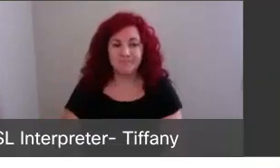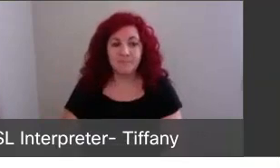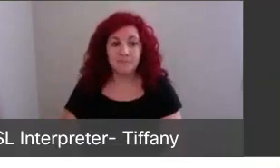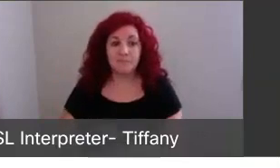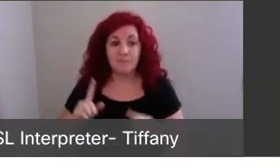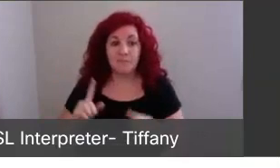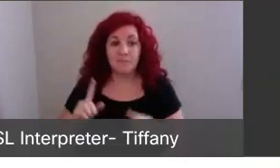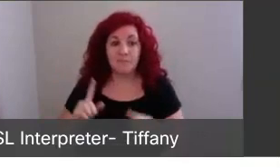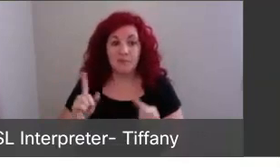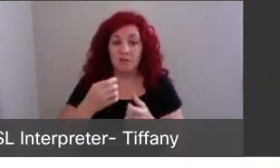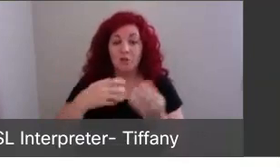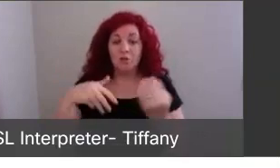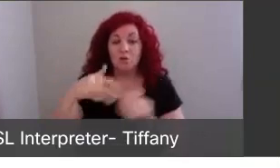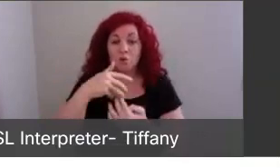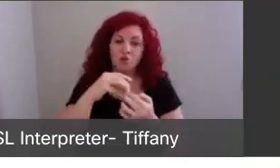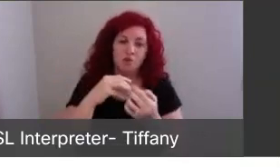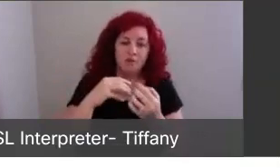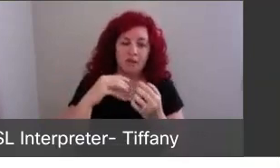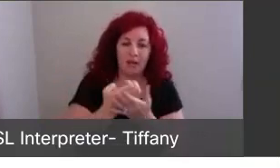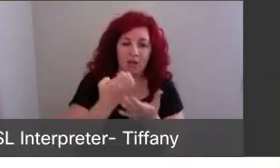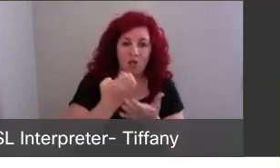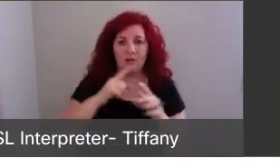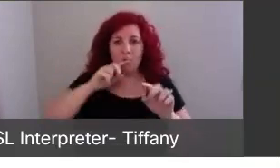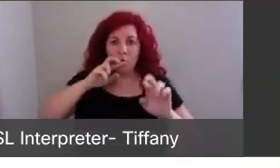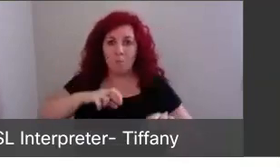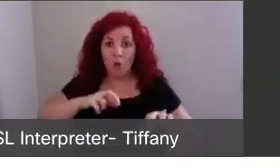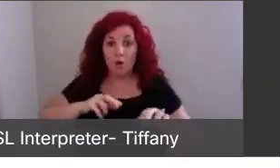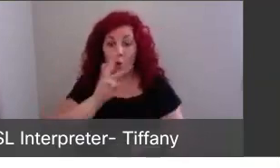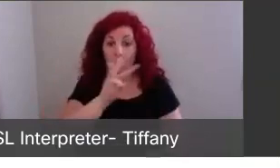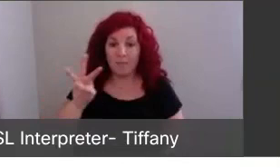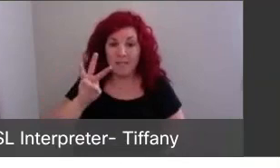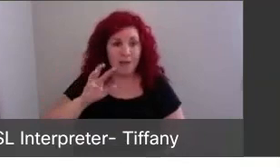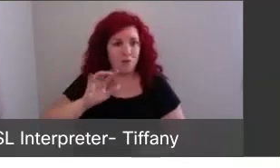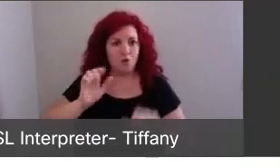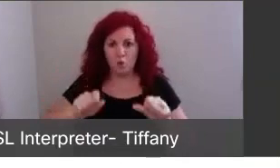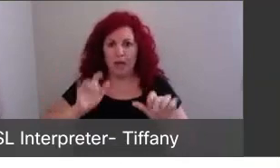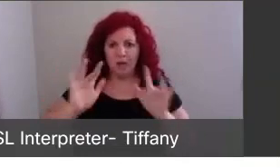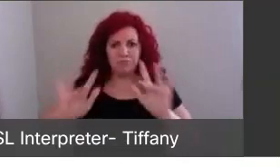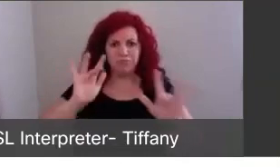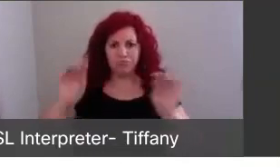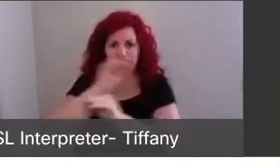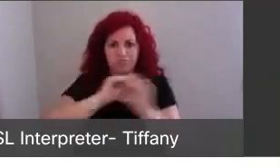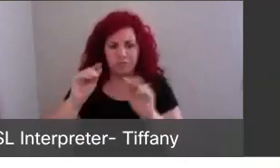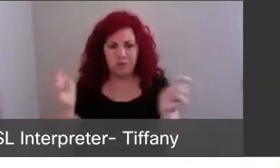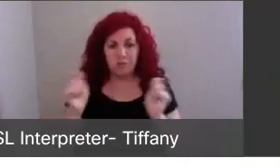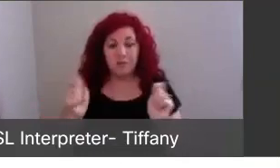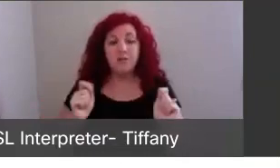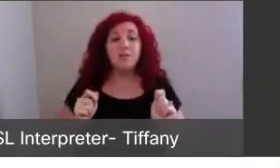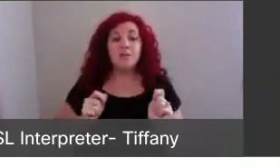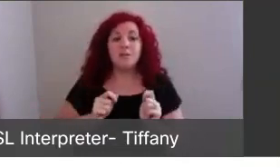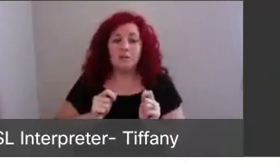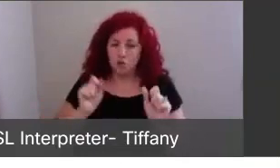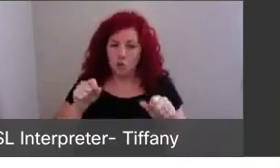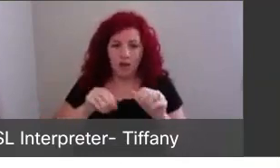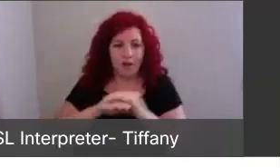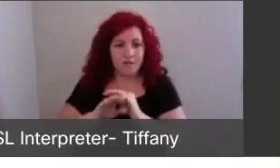one is our socioeconomic report. It's an interactive website available 24/7. You can get to it from the IRC's website. There is a